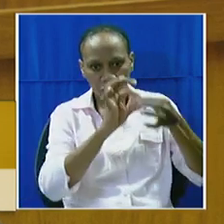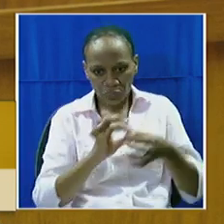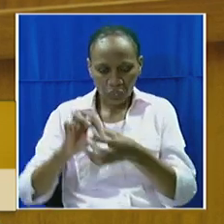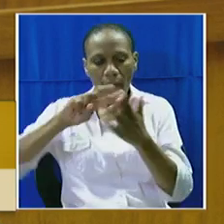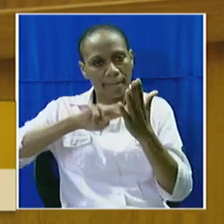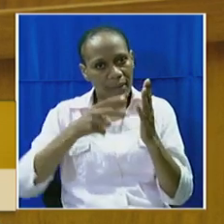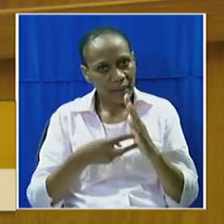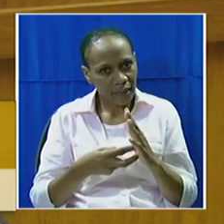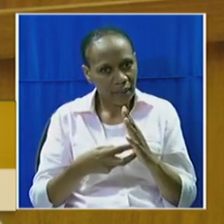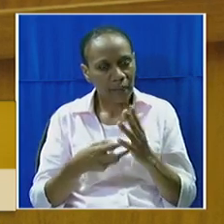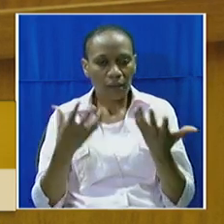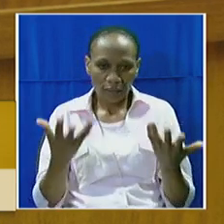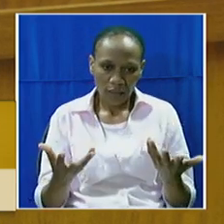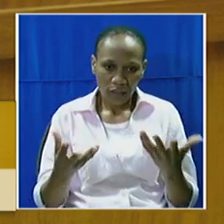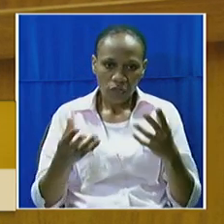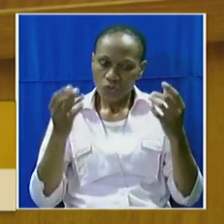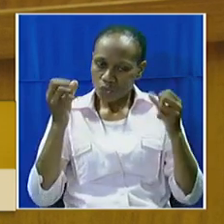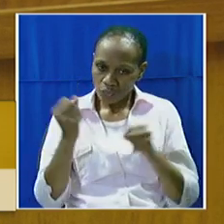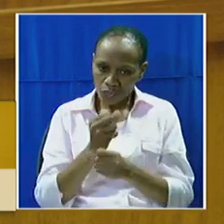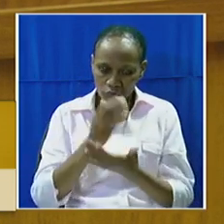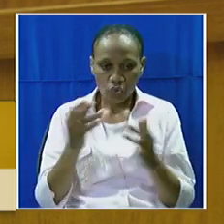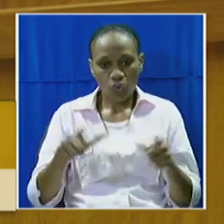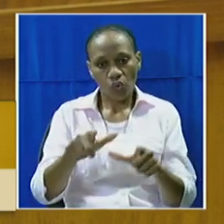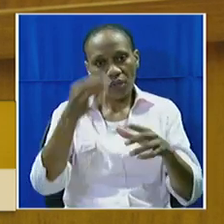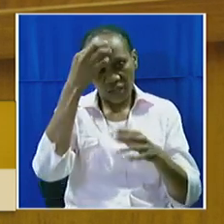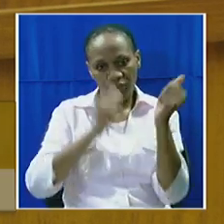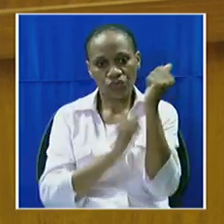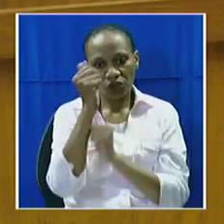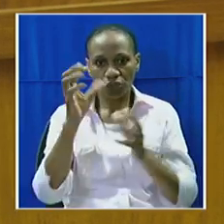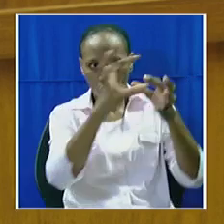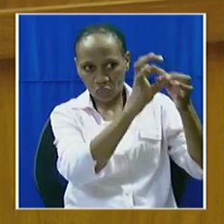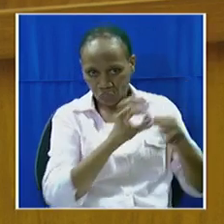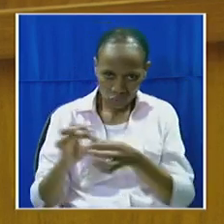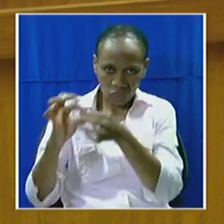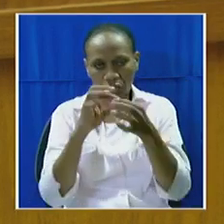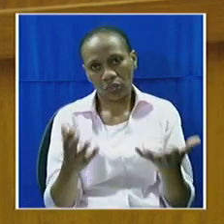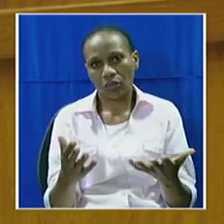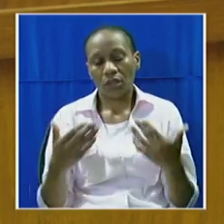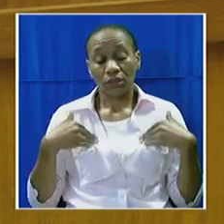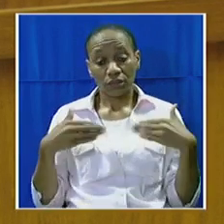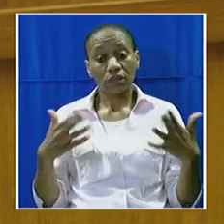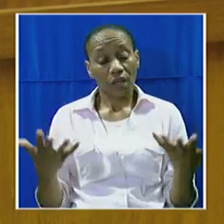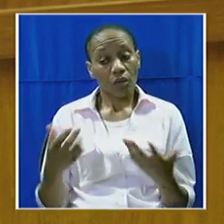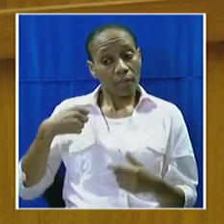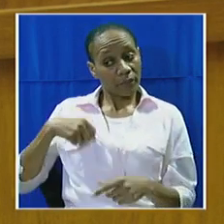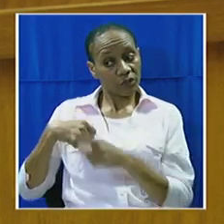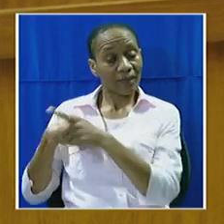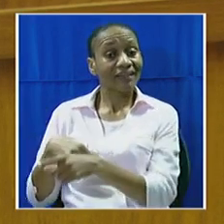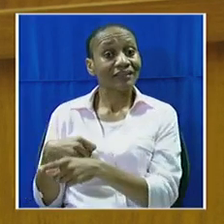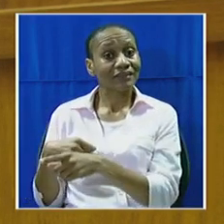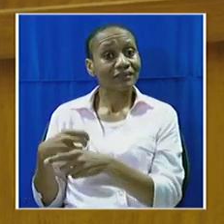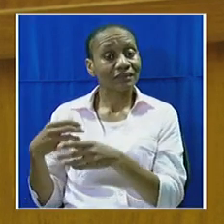planning, and coherence of the local government structures. To begin with, municipalities must